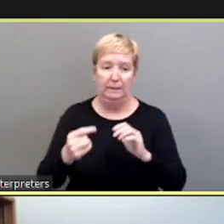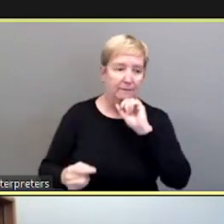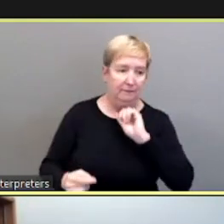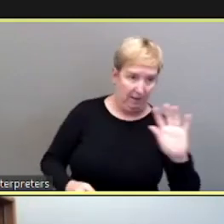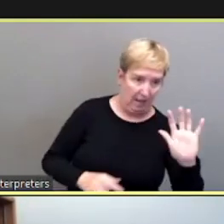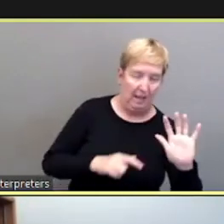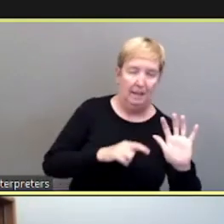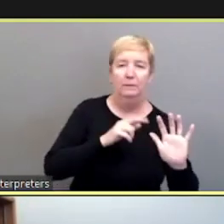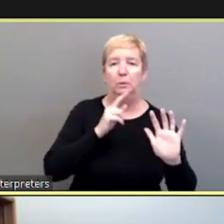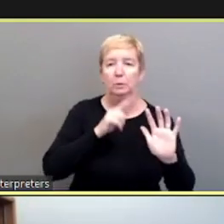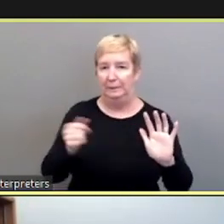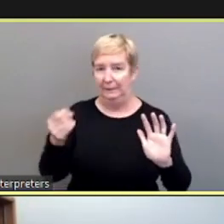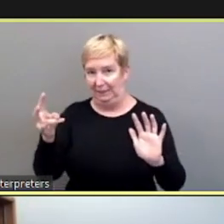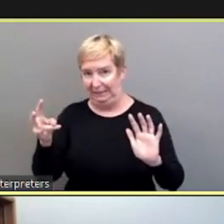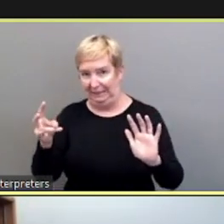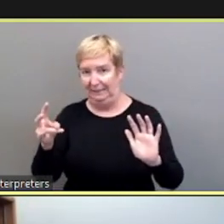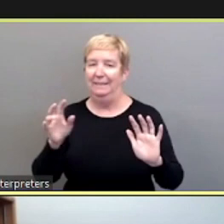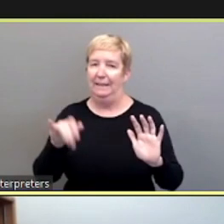that yellow